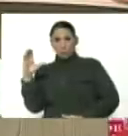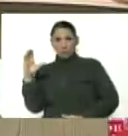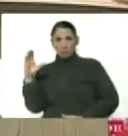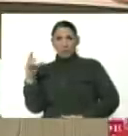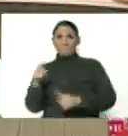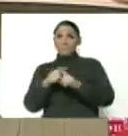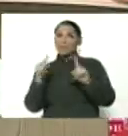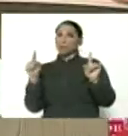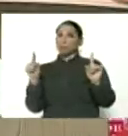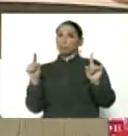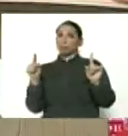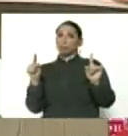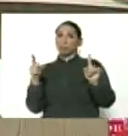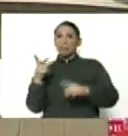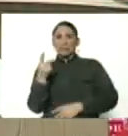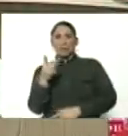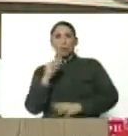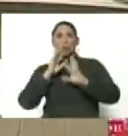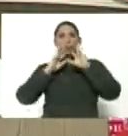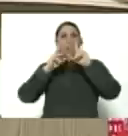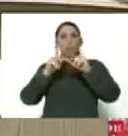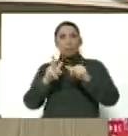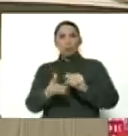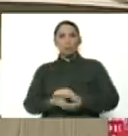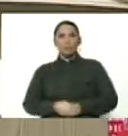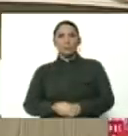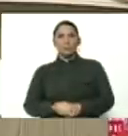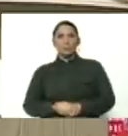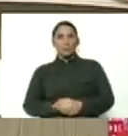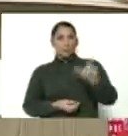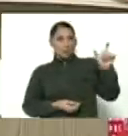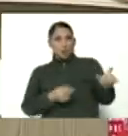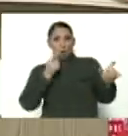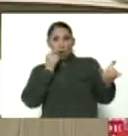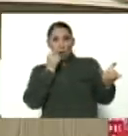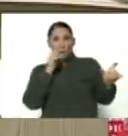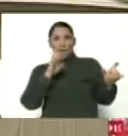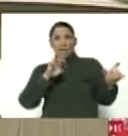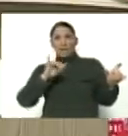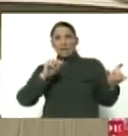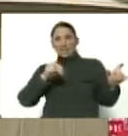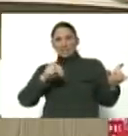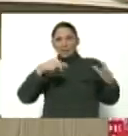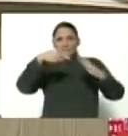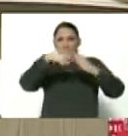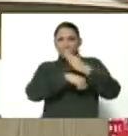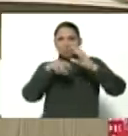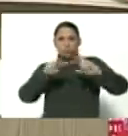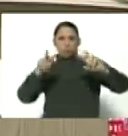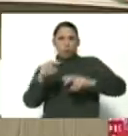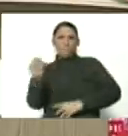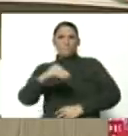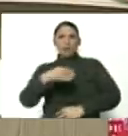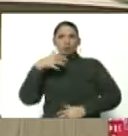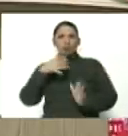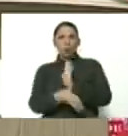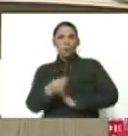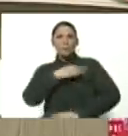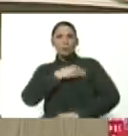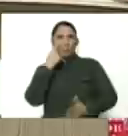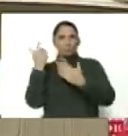Pero en su segundo testimonio, este señor Berry abunda un poco más acerca de su misión. Vamos a